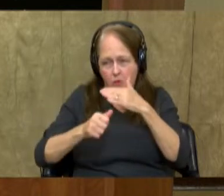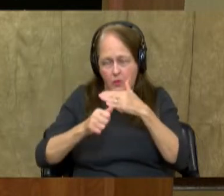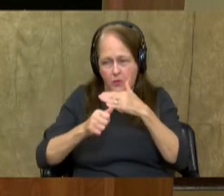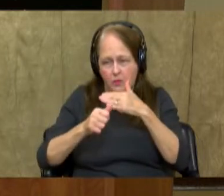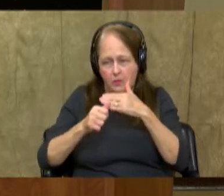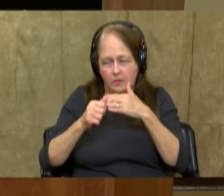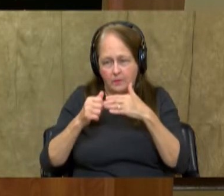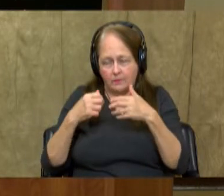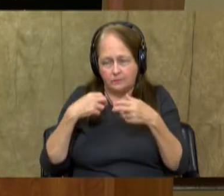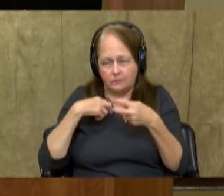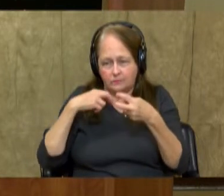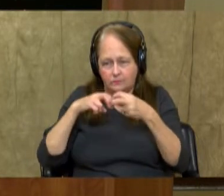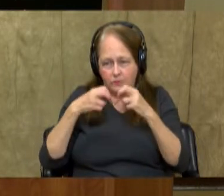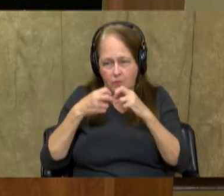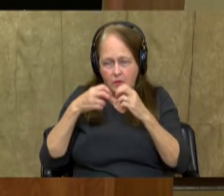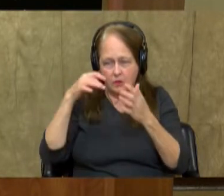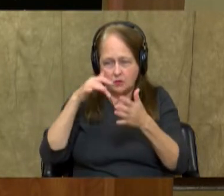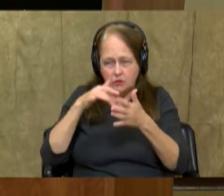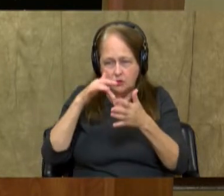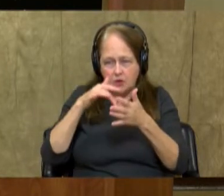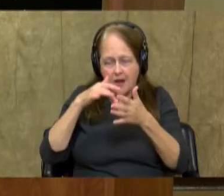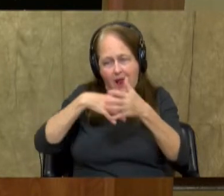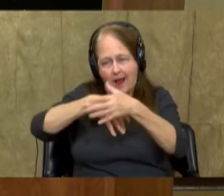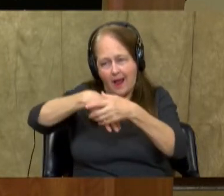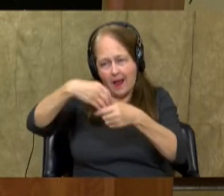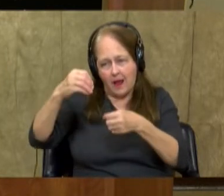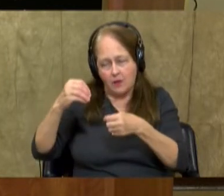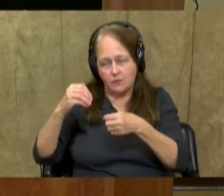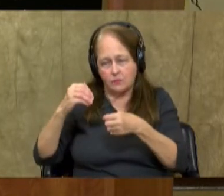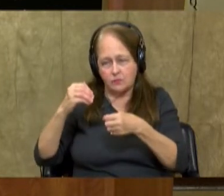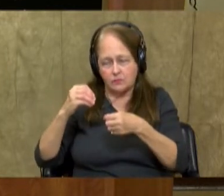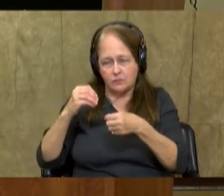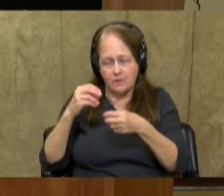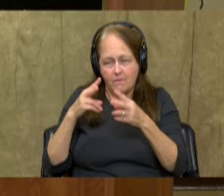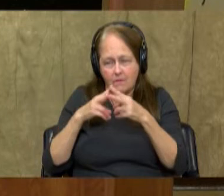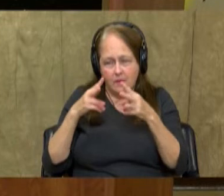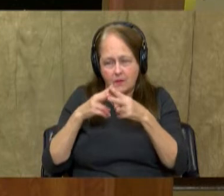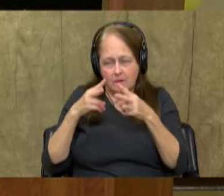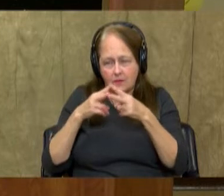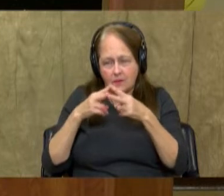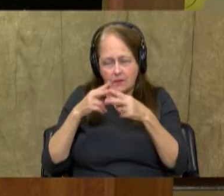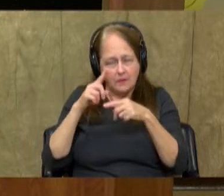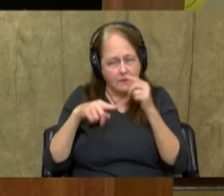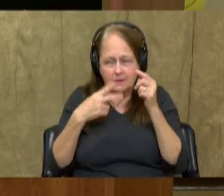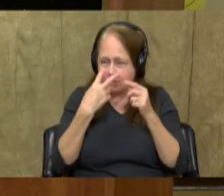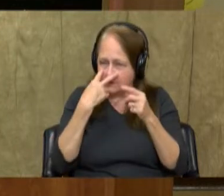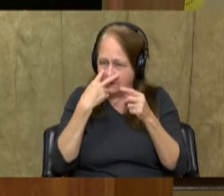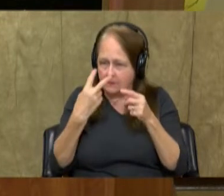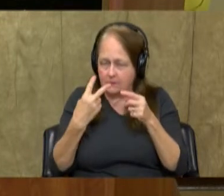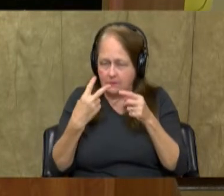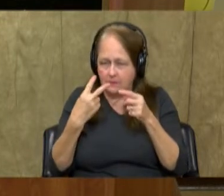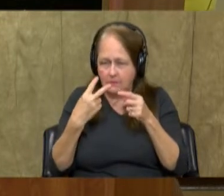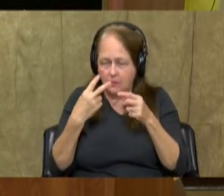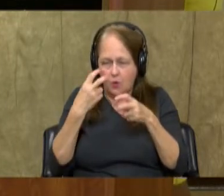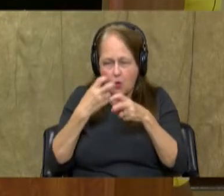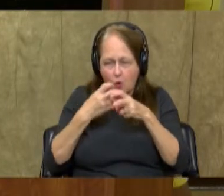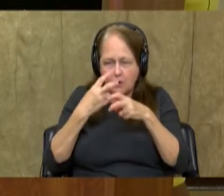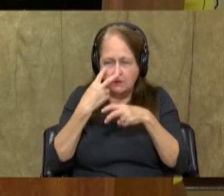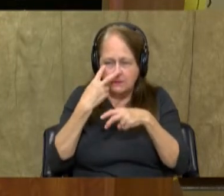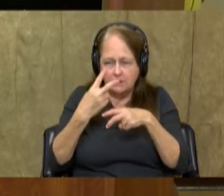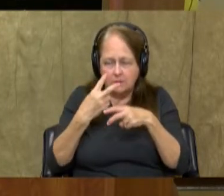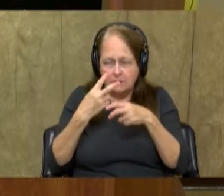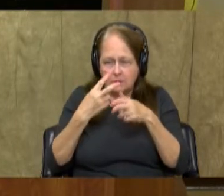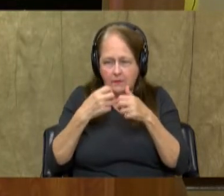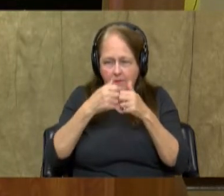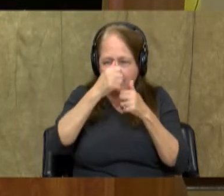hopeless disadvantage in studying nature. I was very nearsighted, so that the only things I